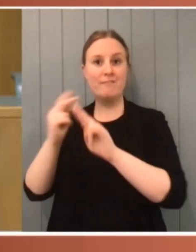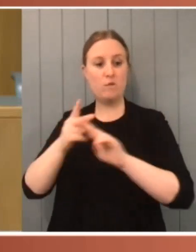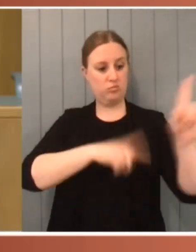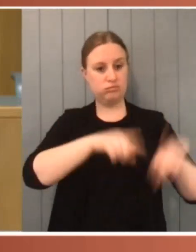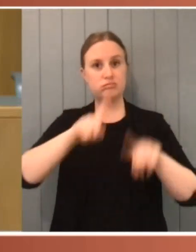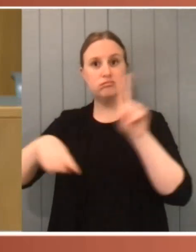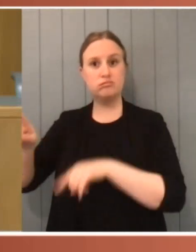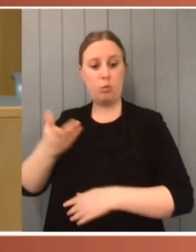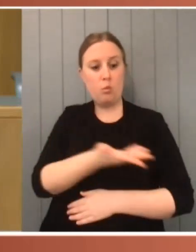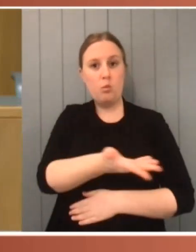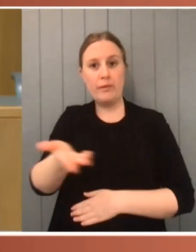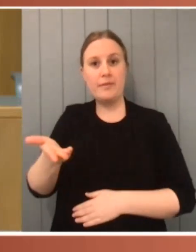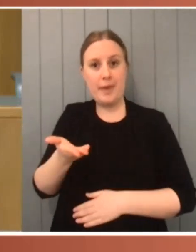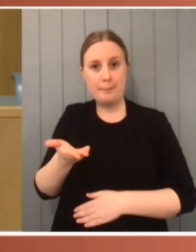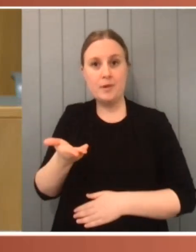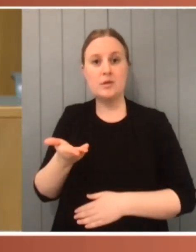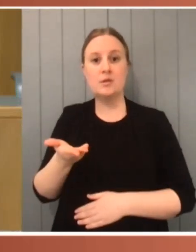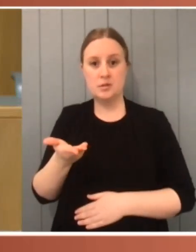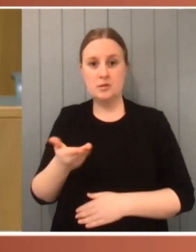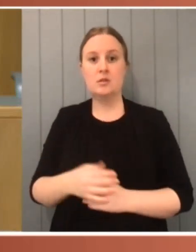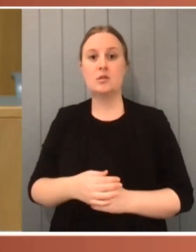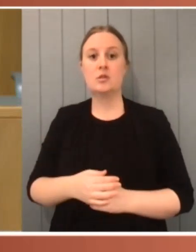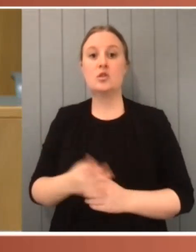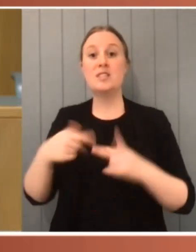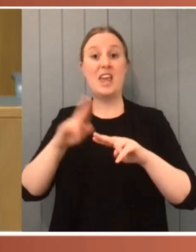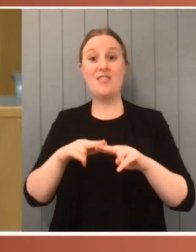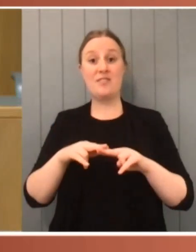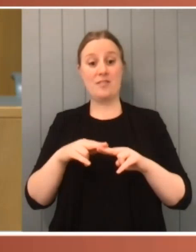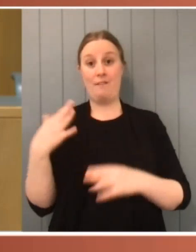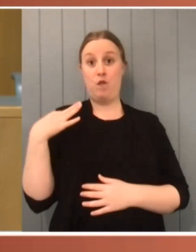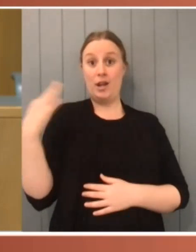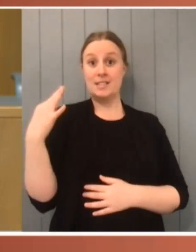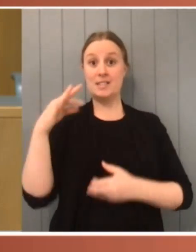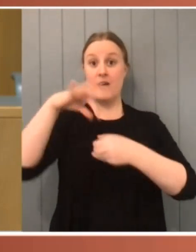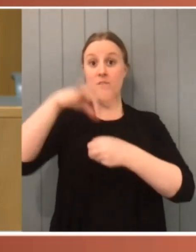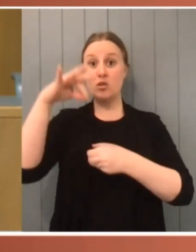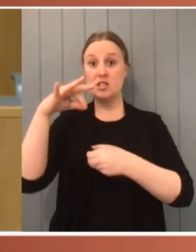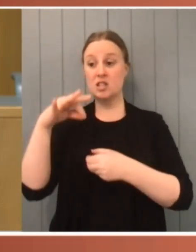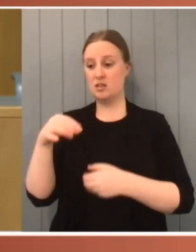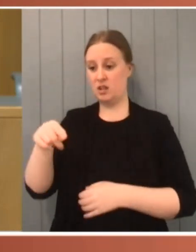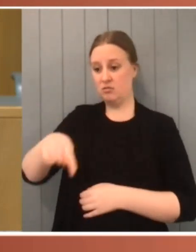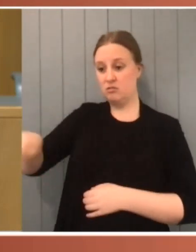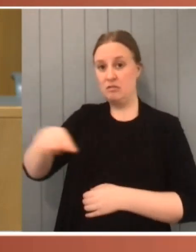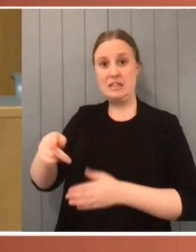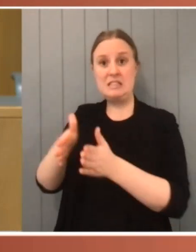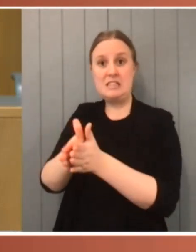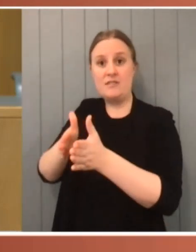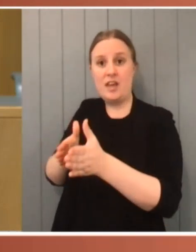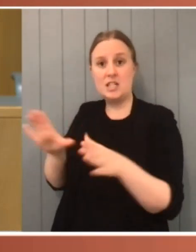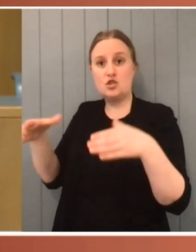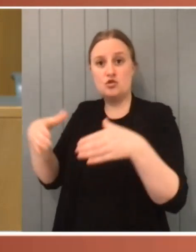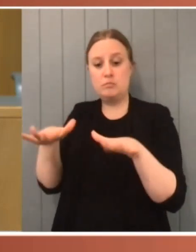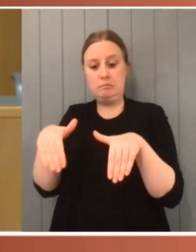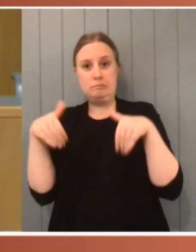more disadvantaged groups who do not vote. Compulsory voting helps to ensure that members of these groups vote and that their interests and voices